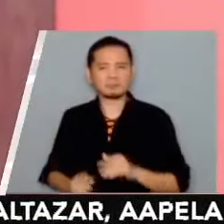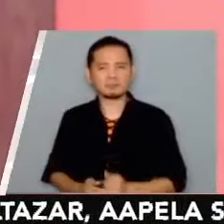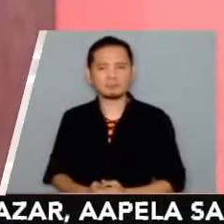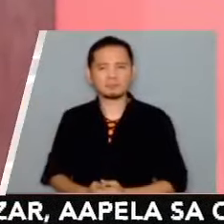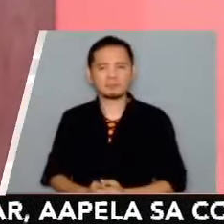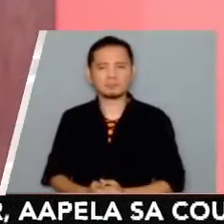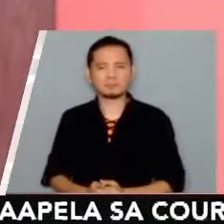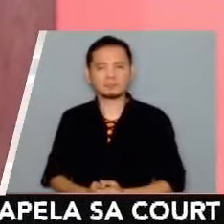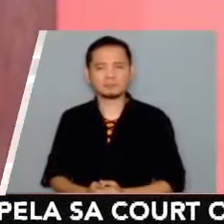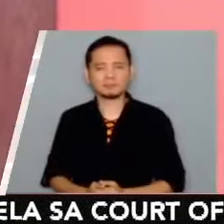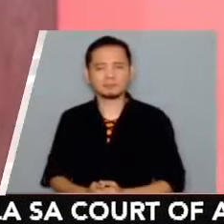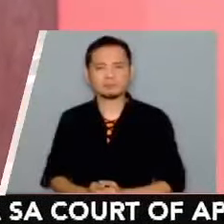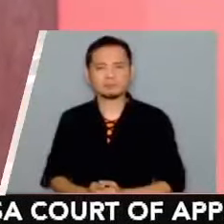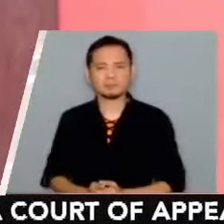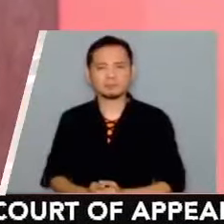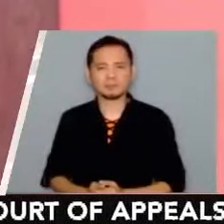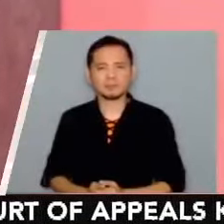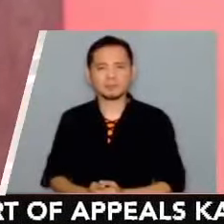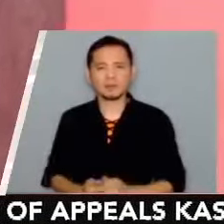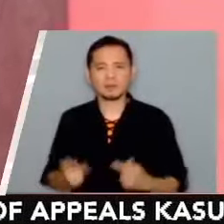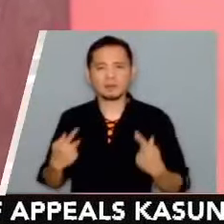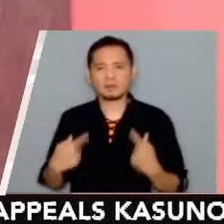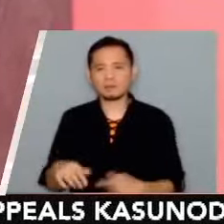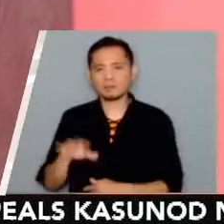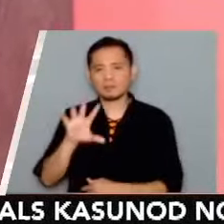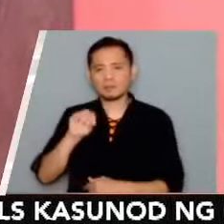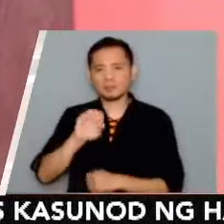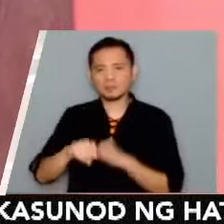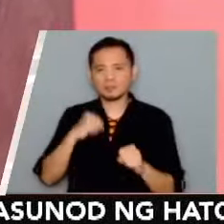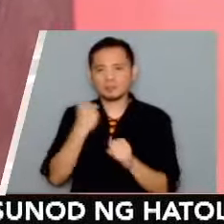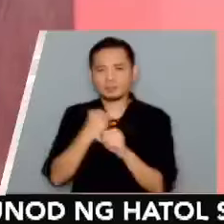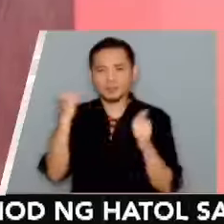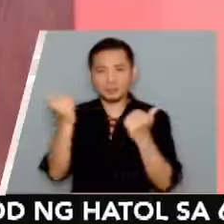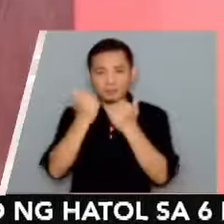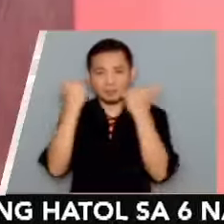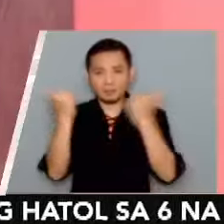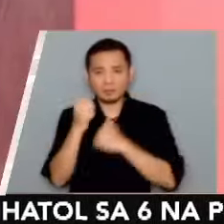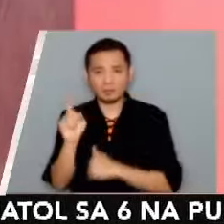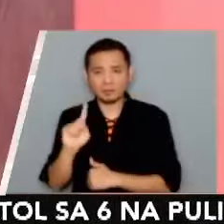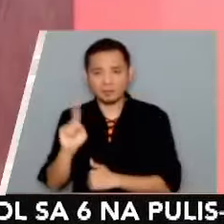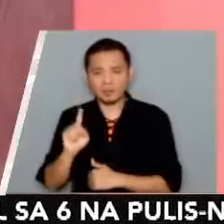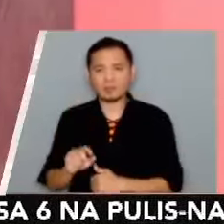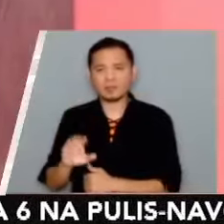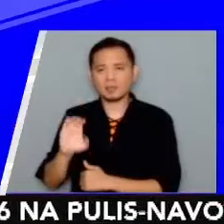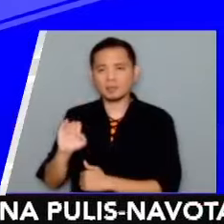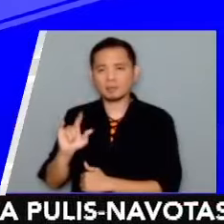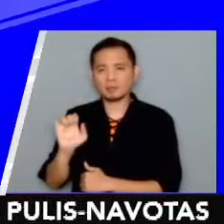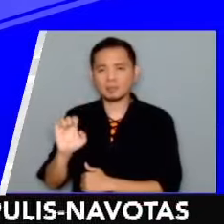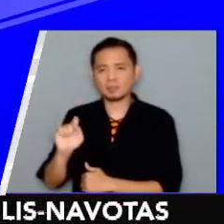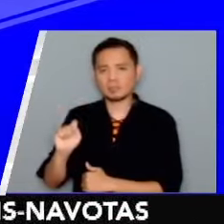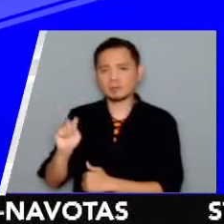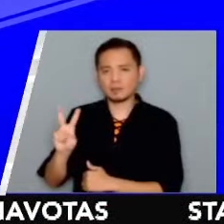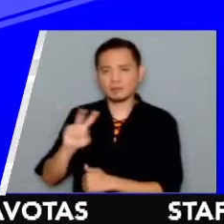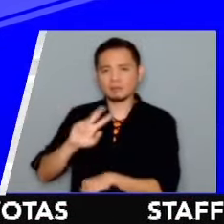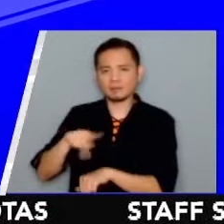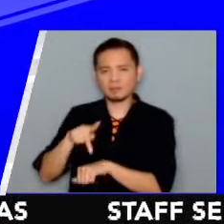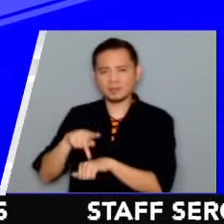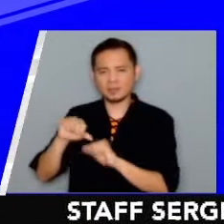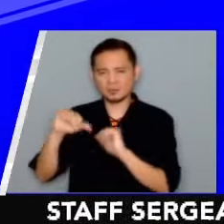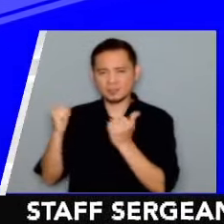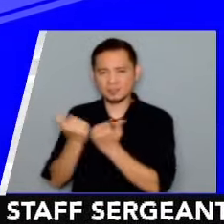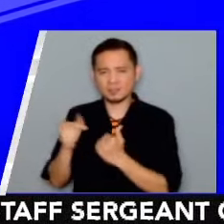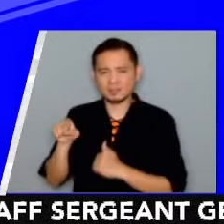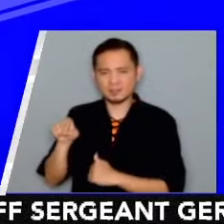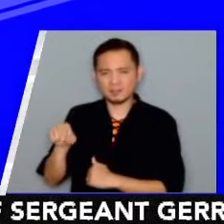Magdiriwang ng silver anniversary ang Federation of International Cable Television and Telecommunications Association of the Philippines. Kasabay ng